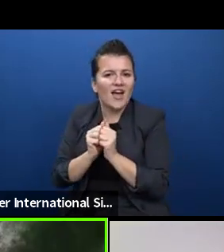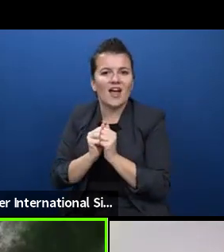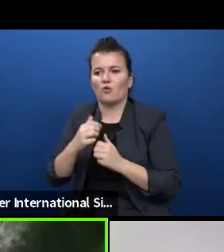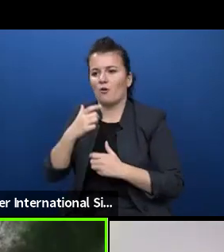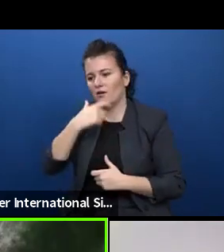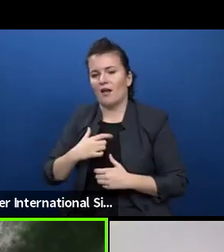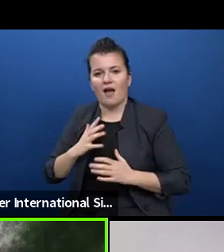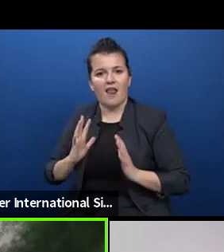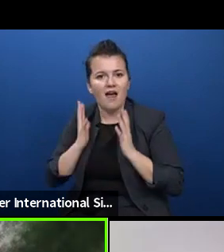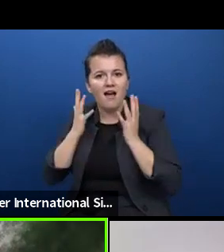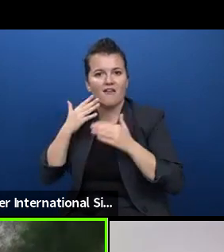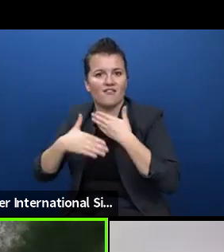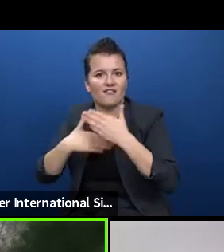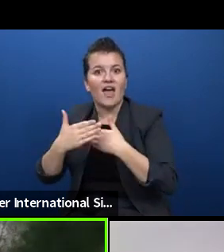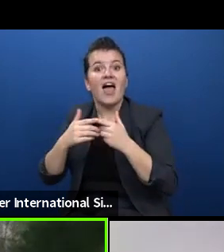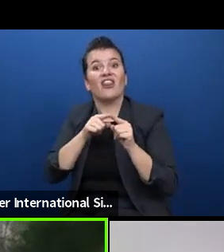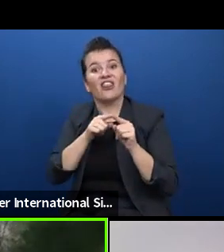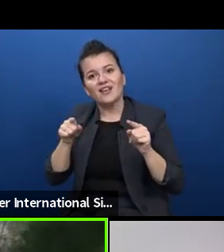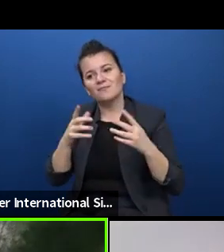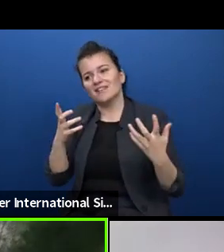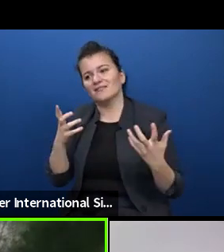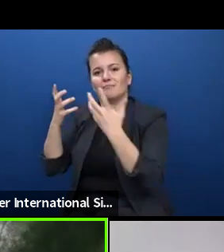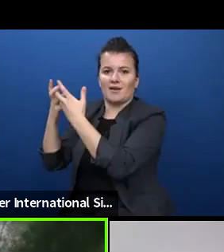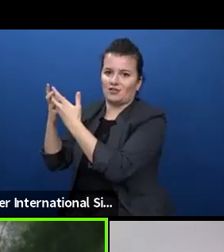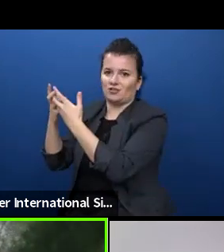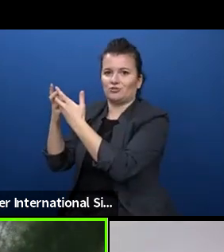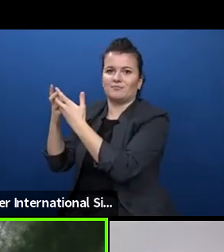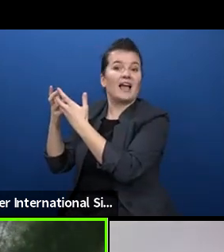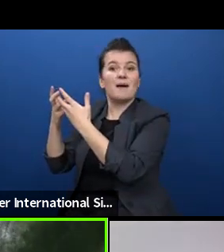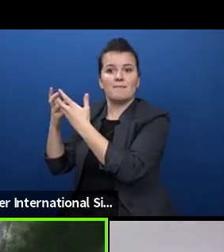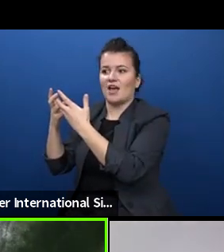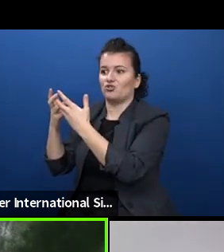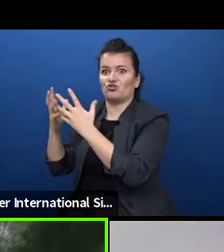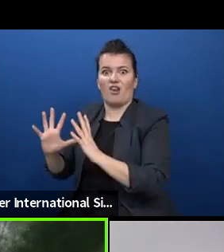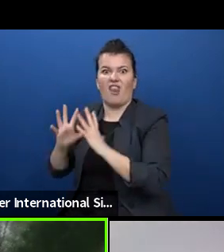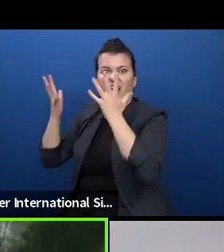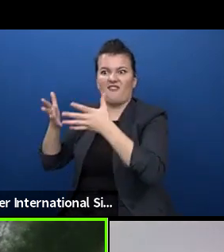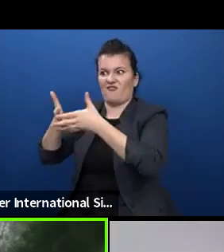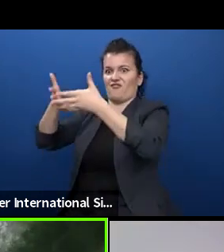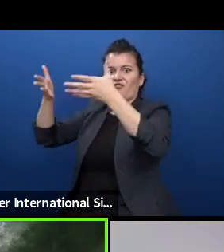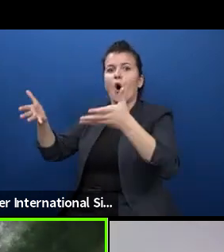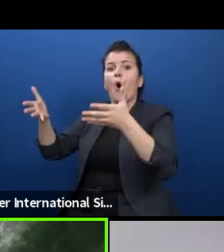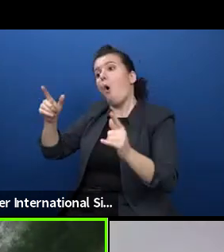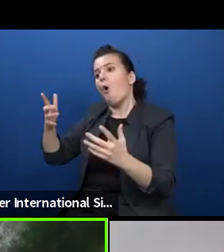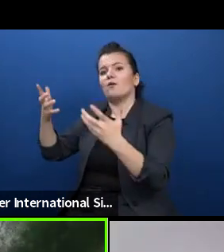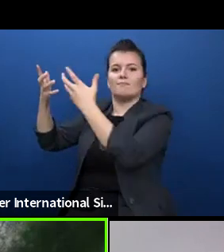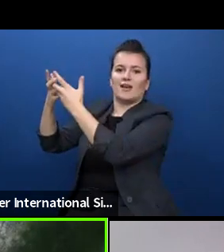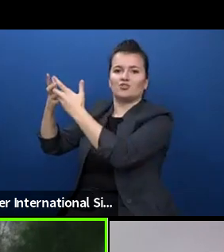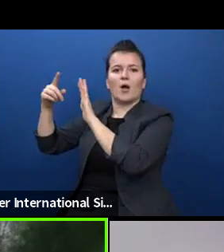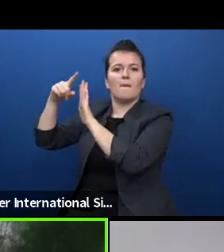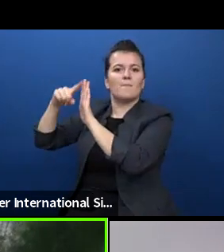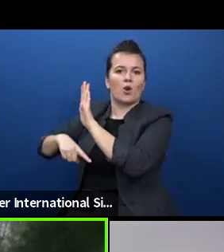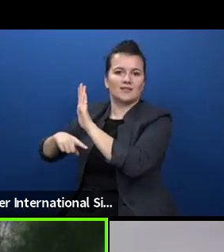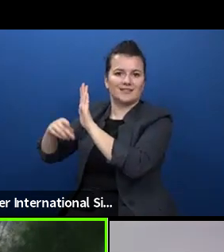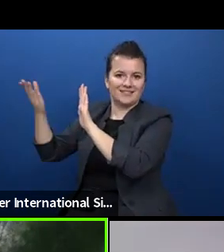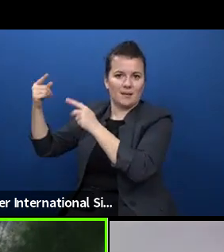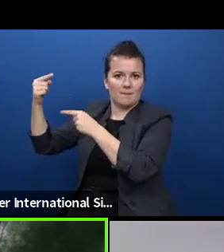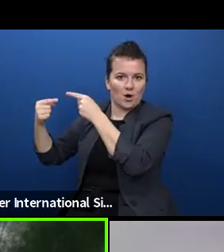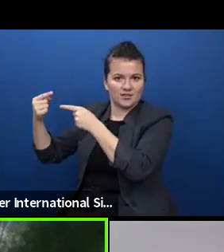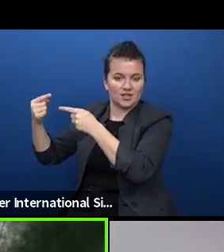and meet them meet the bigger frameworks across them. And that really does mean that we have to very rapidly accelerate the